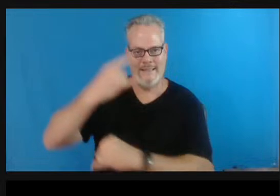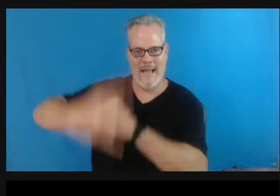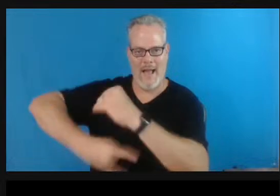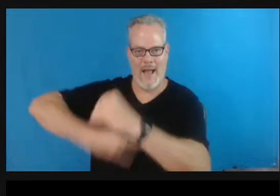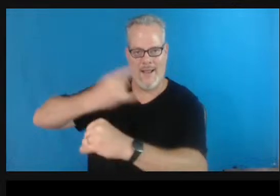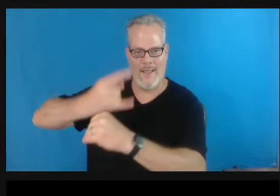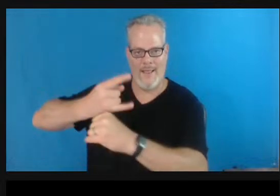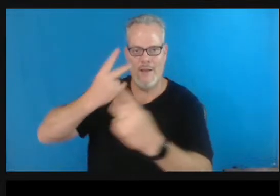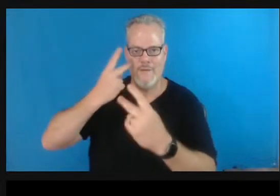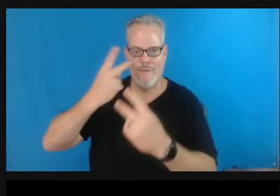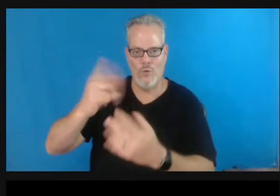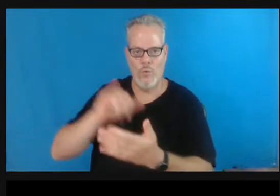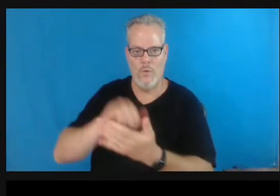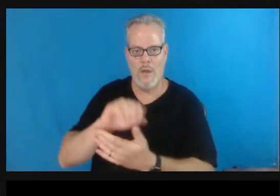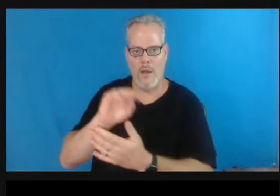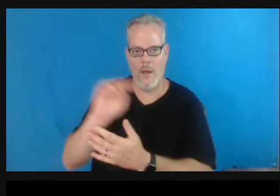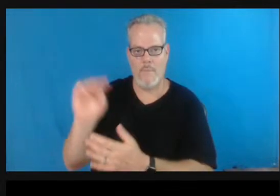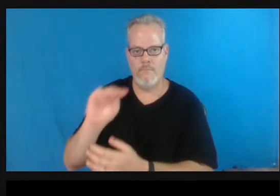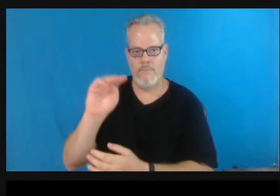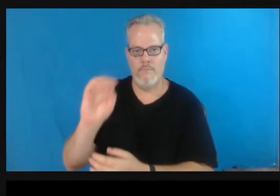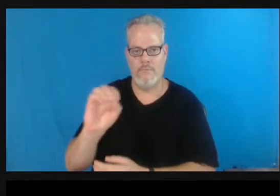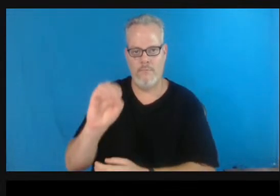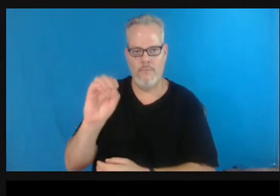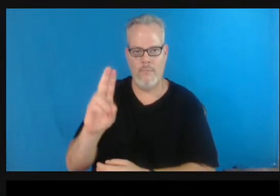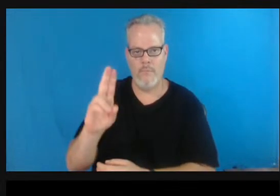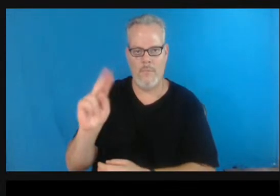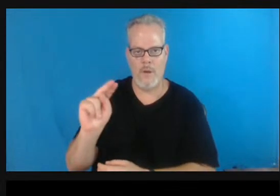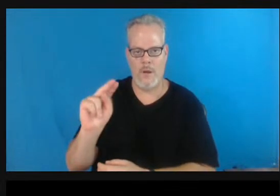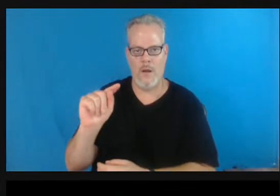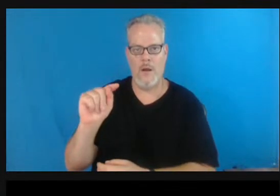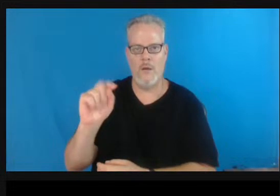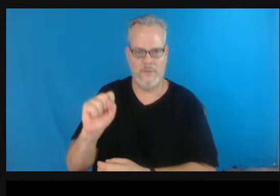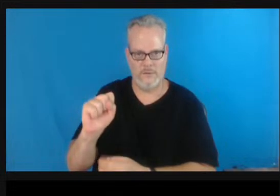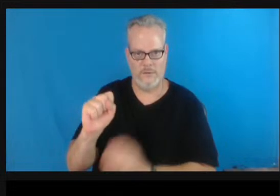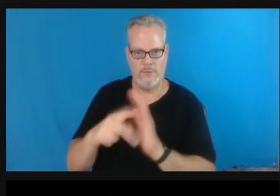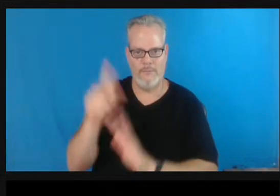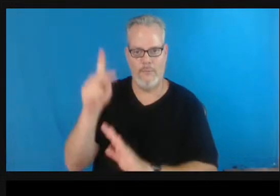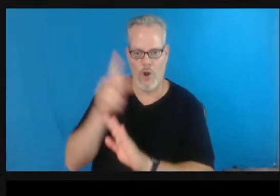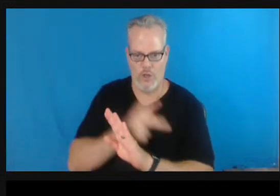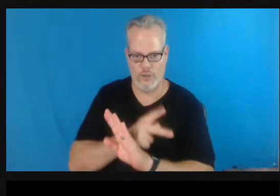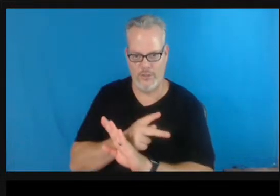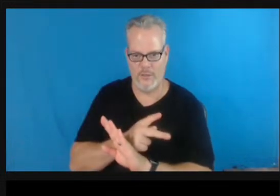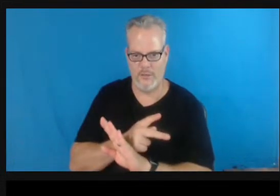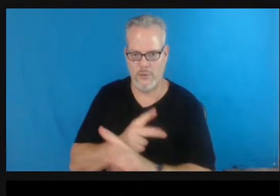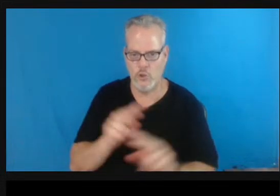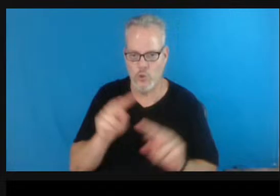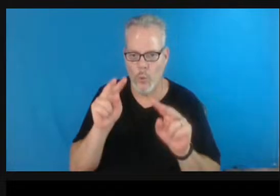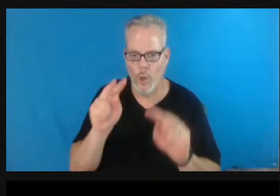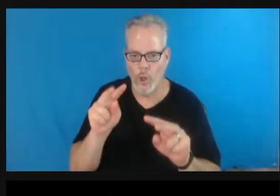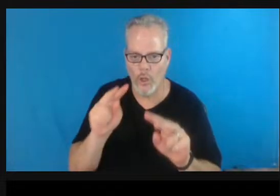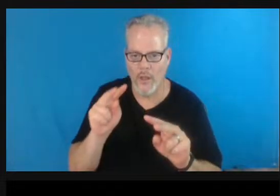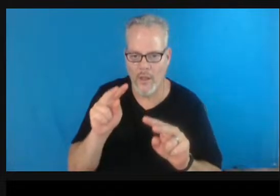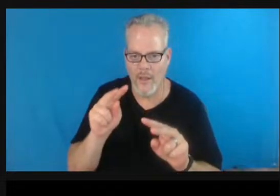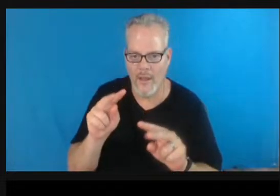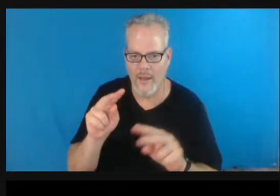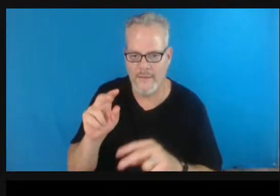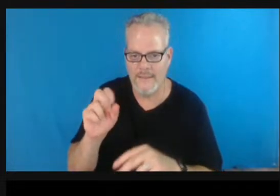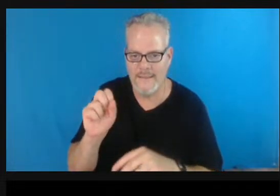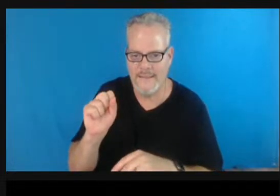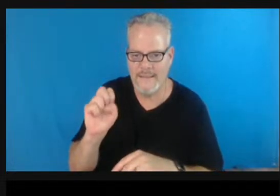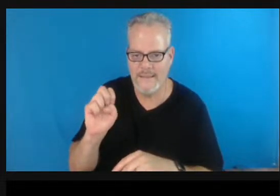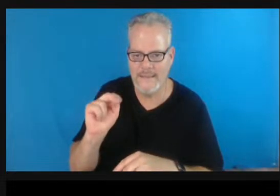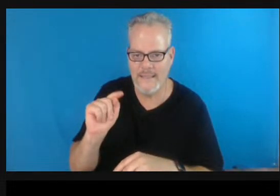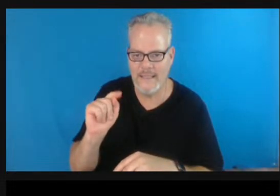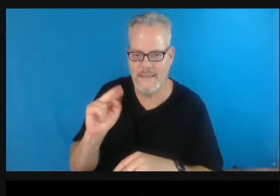Mounts project, looking at the Sentinel-1 interferograms. They actually have